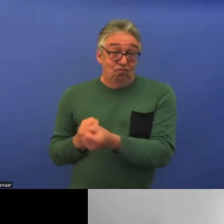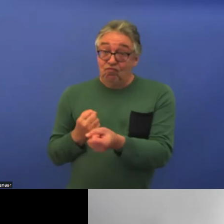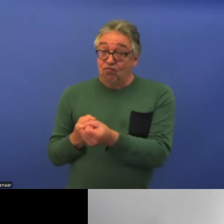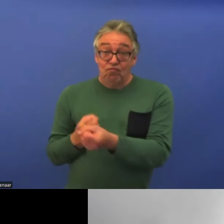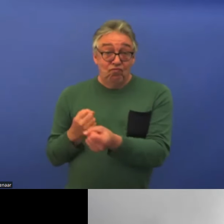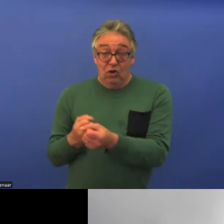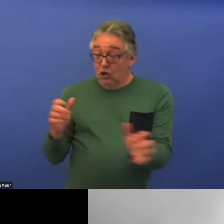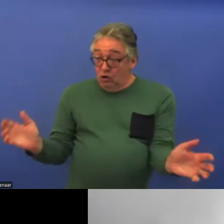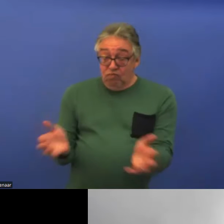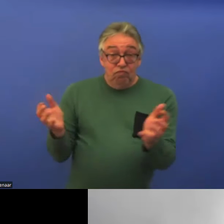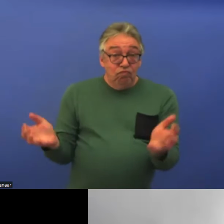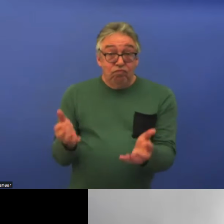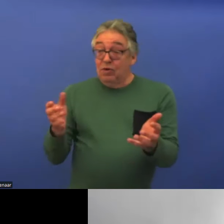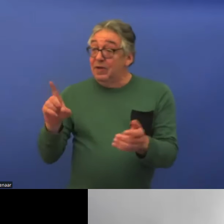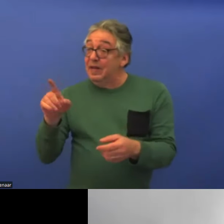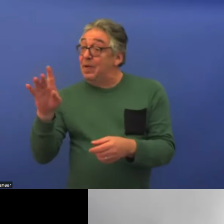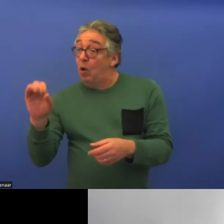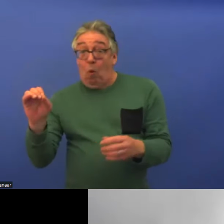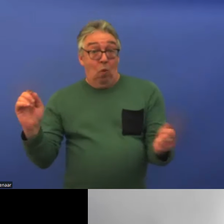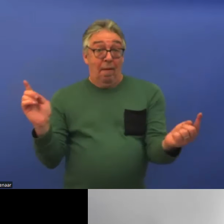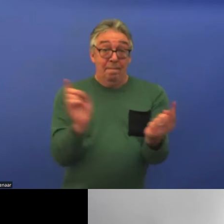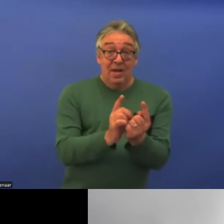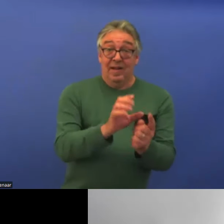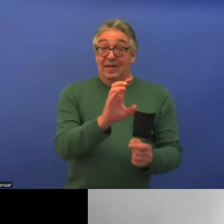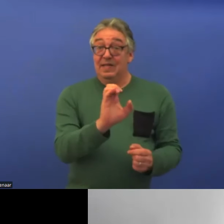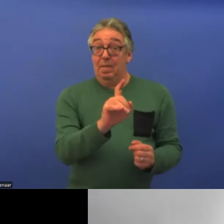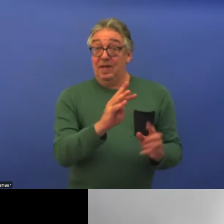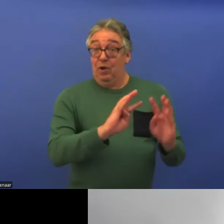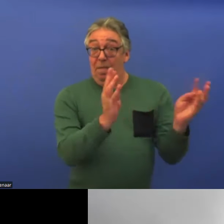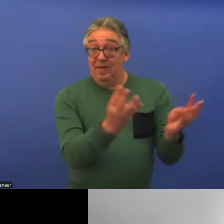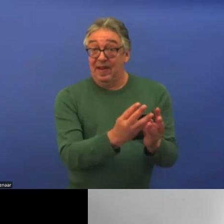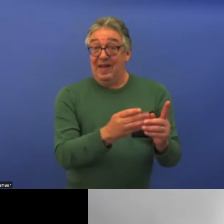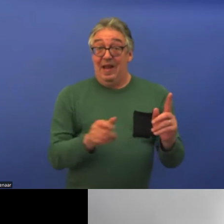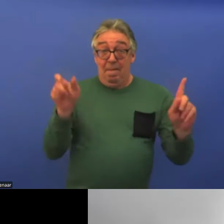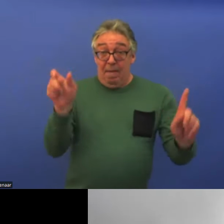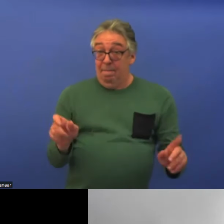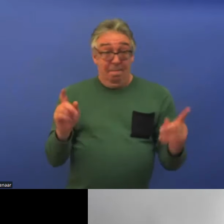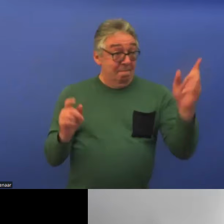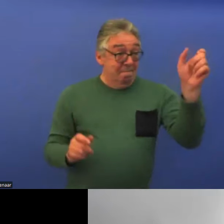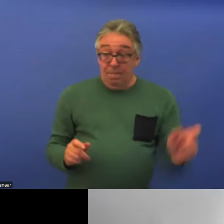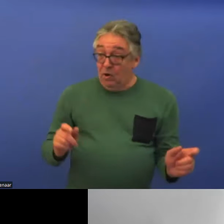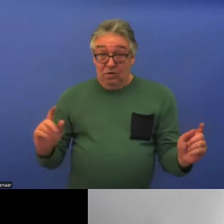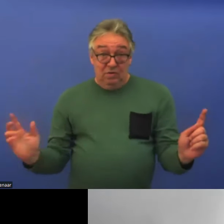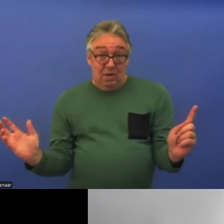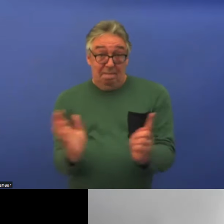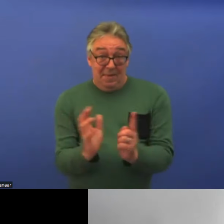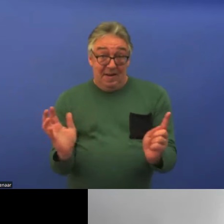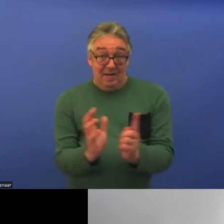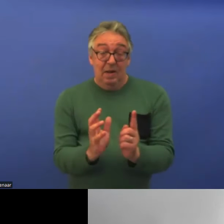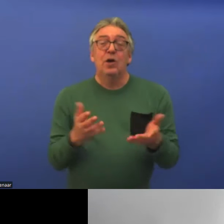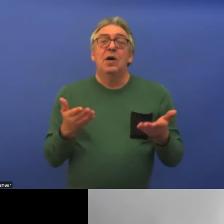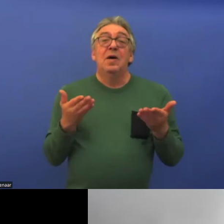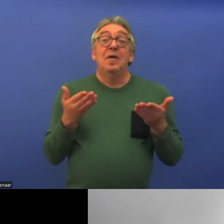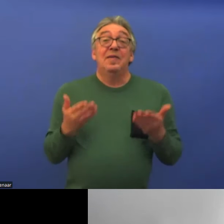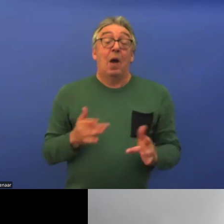interactions between organizations of persons with disabilities and committee members as possible, which is also easier now that